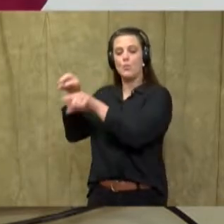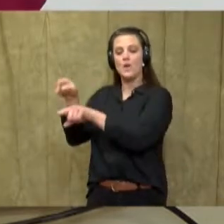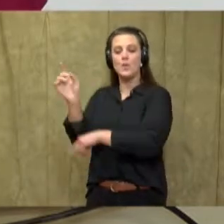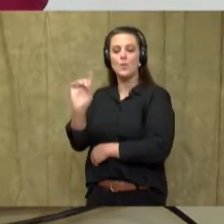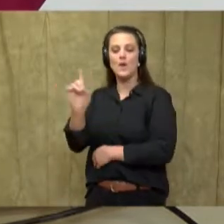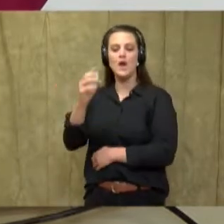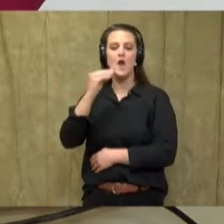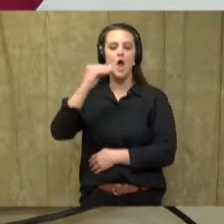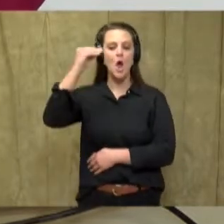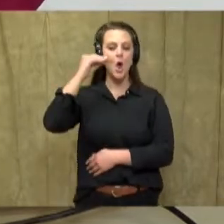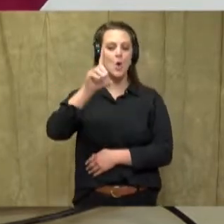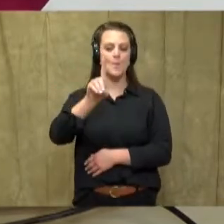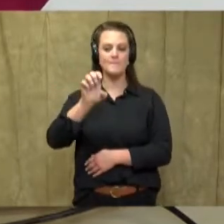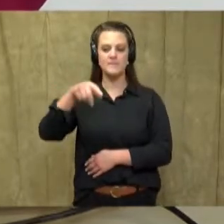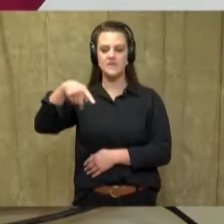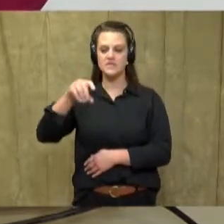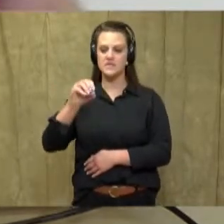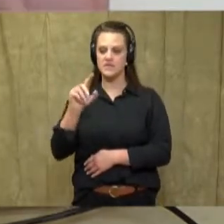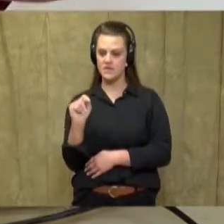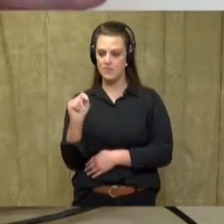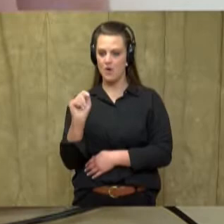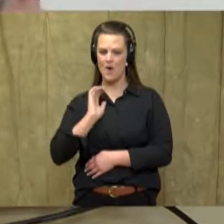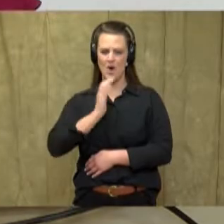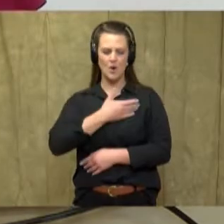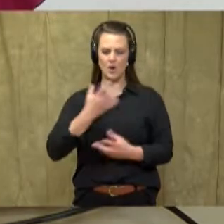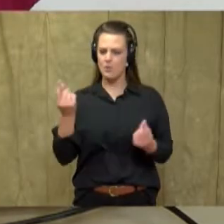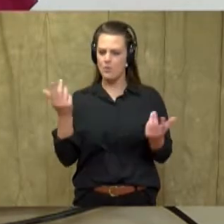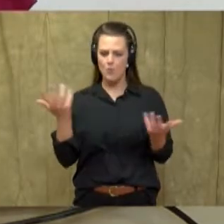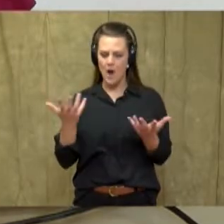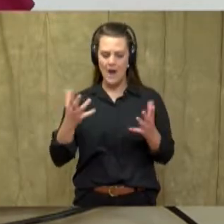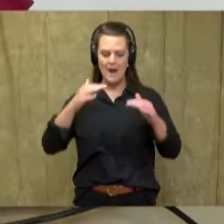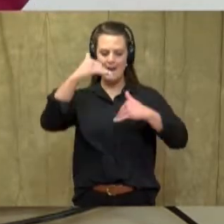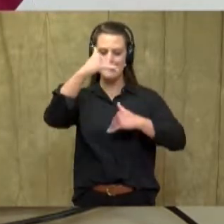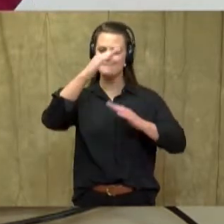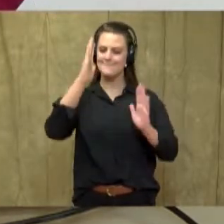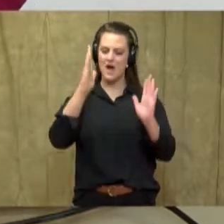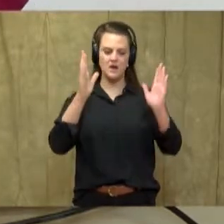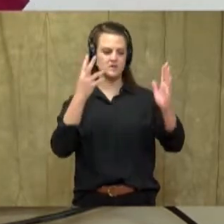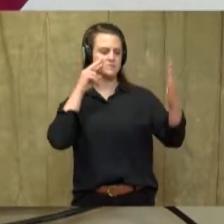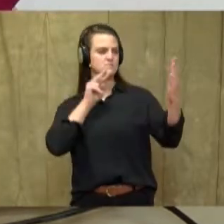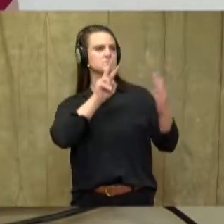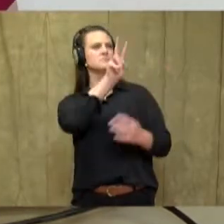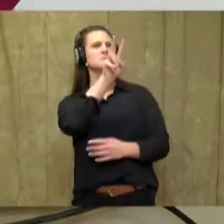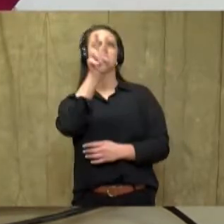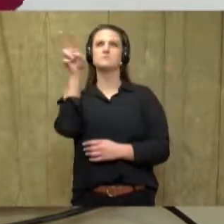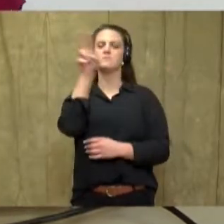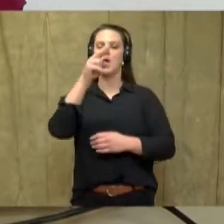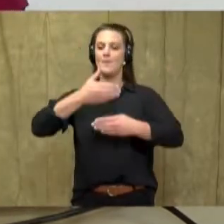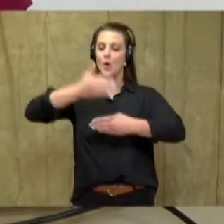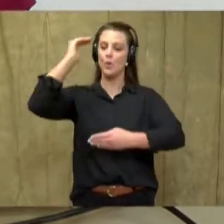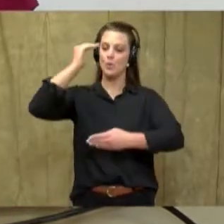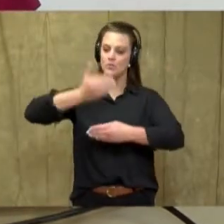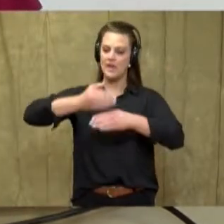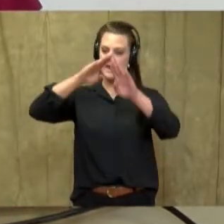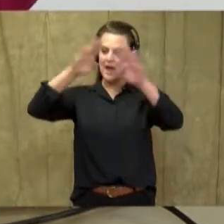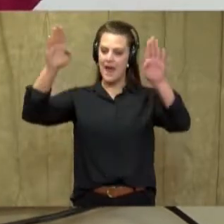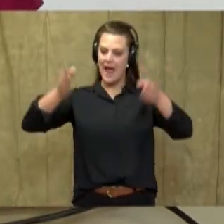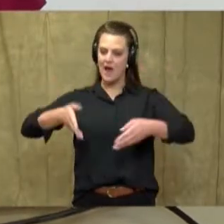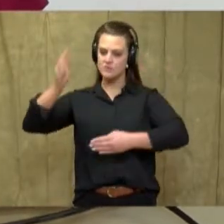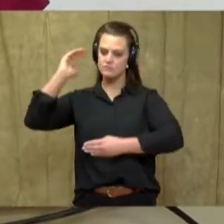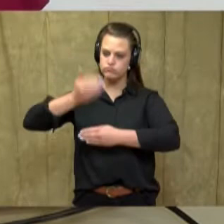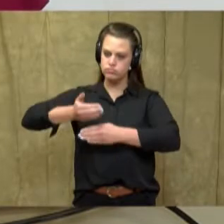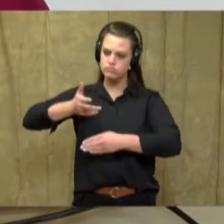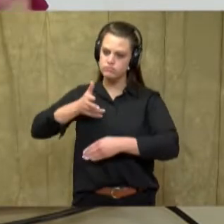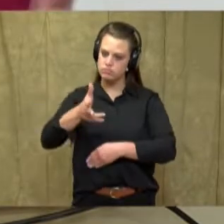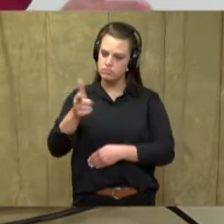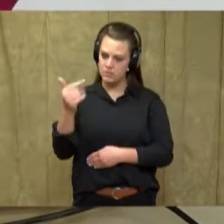we were looking at informational text on a box, looking at the garage doors. So you might see this in